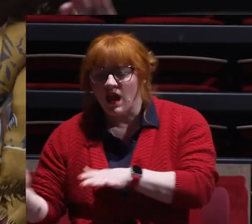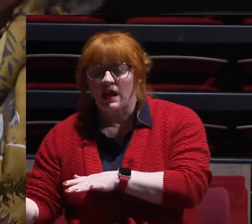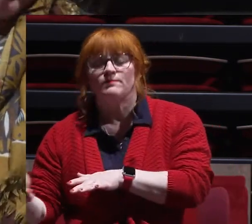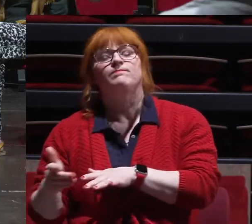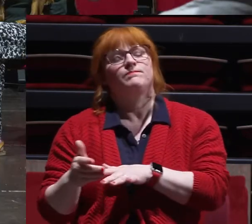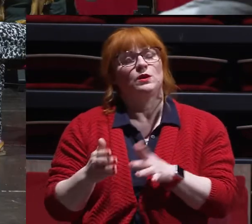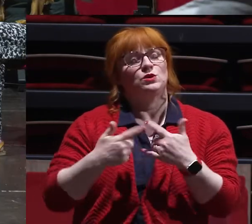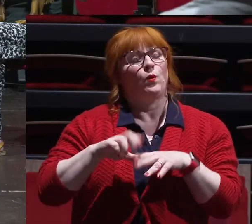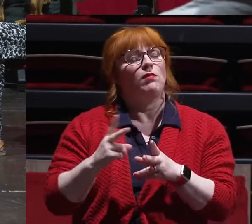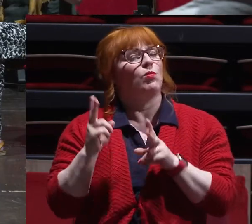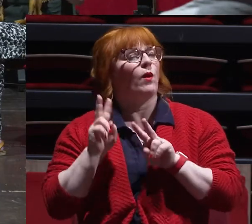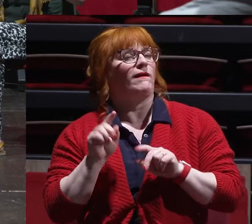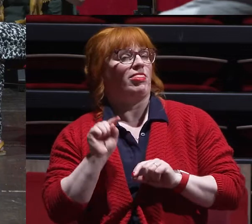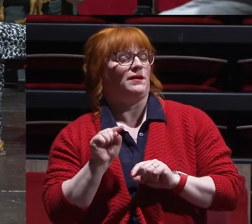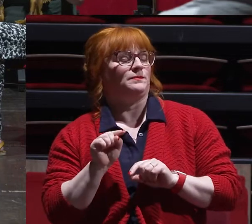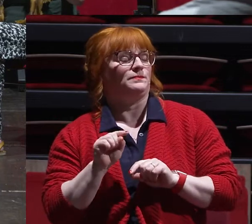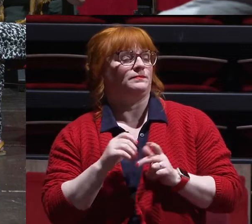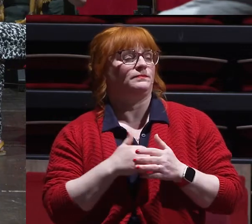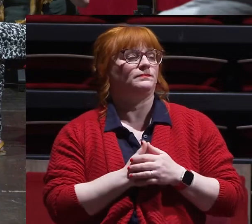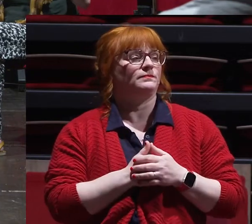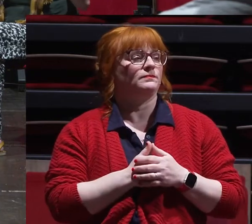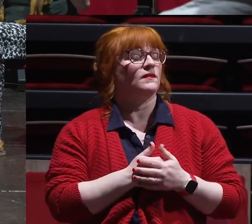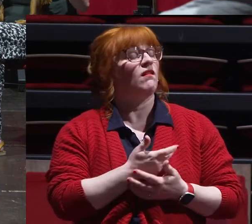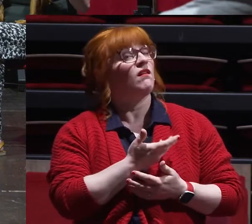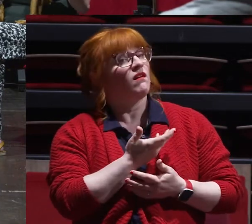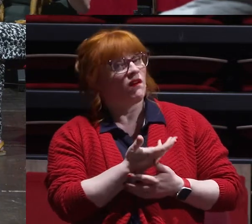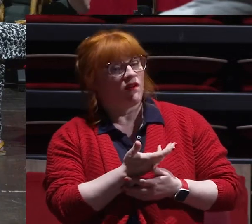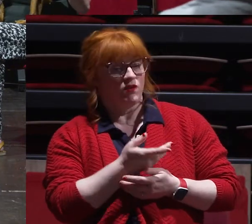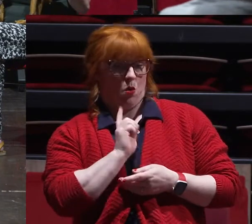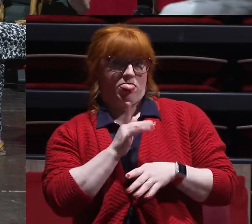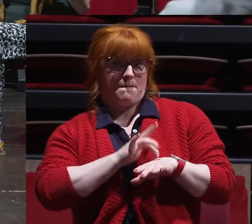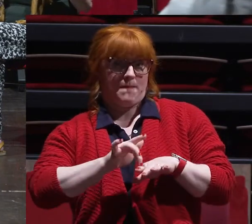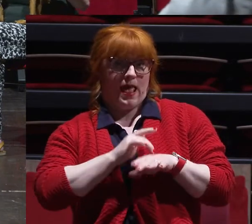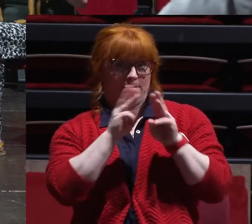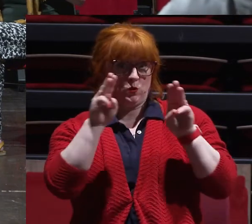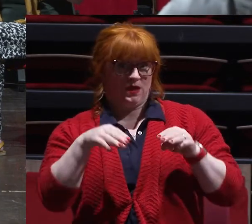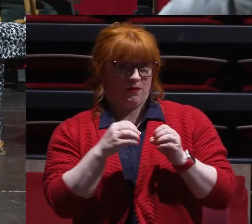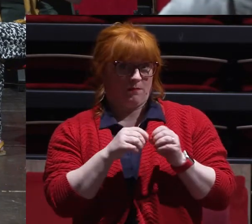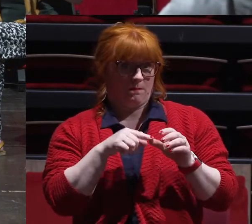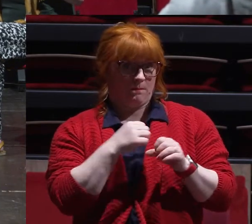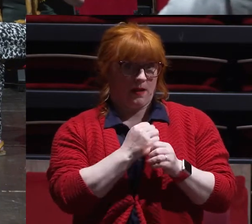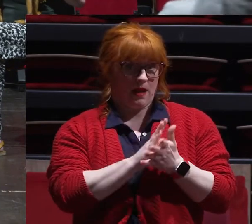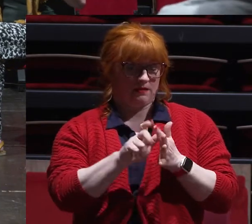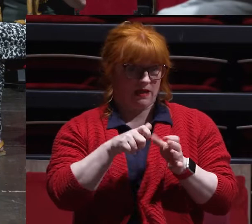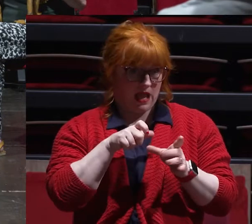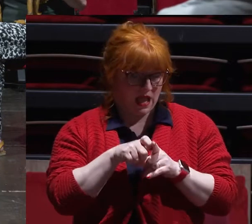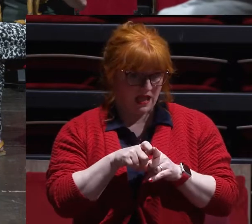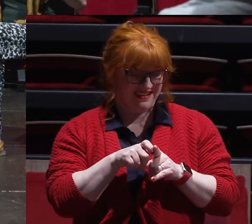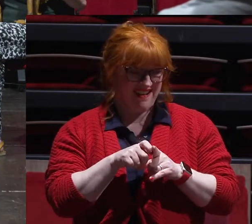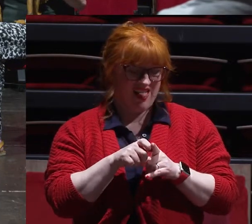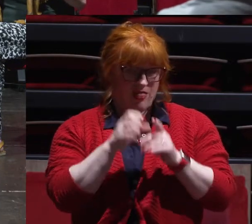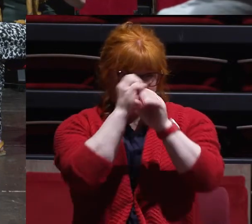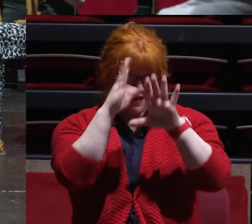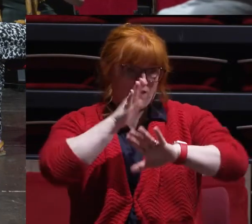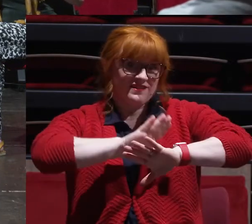at the past in order to sort of interrogate. So time in that particular play was